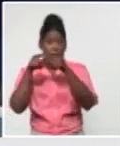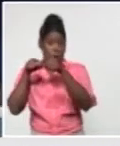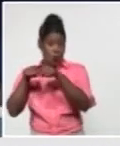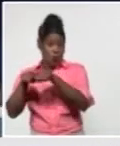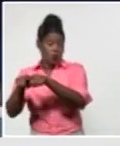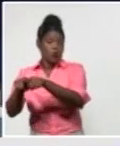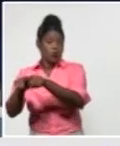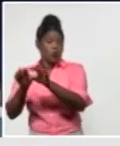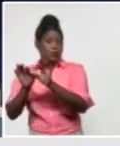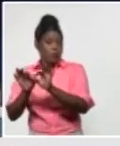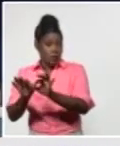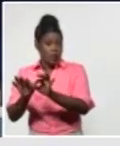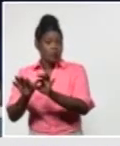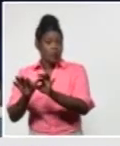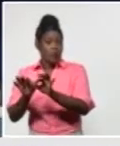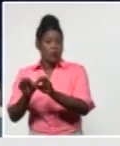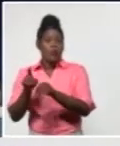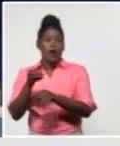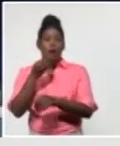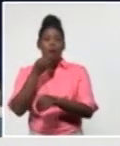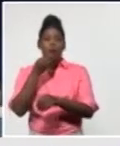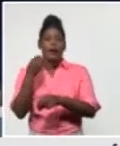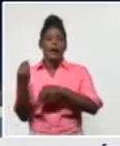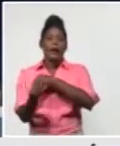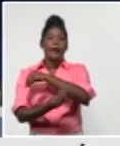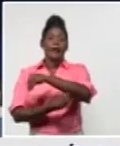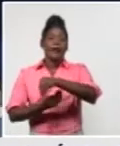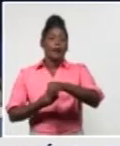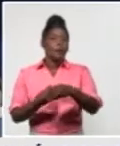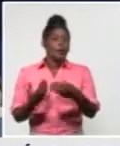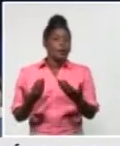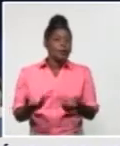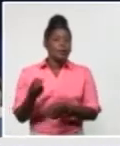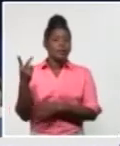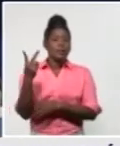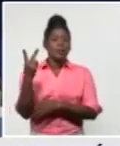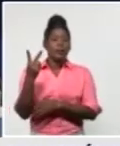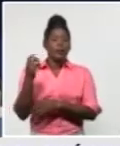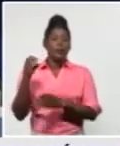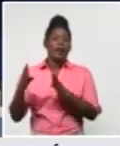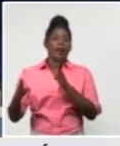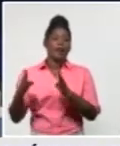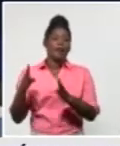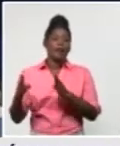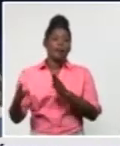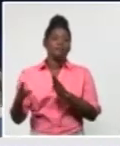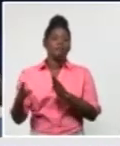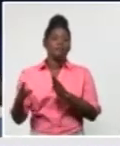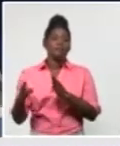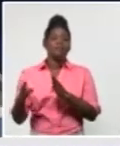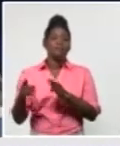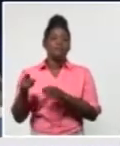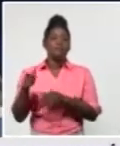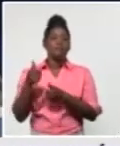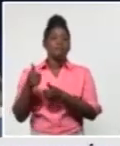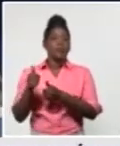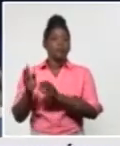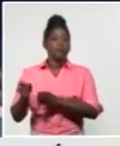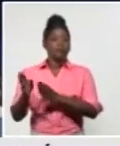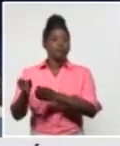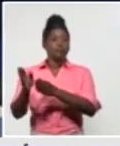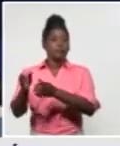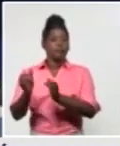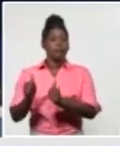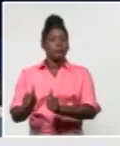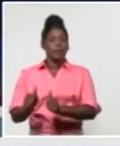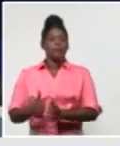And all the provinces except Matanzas will also go to